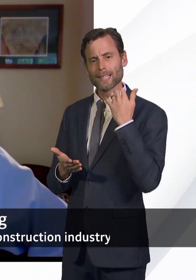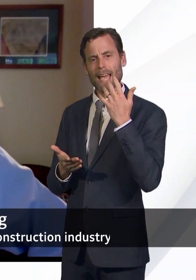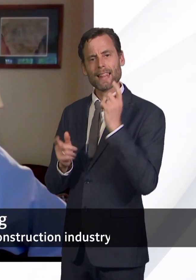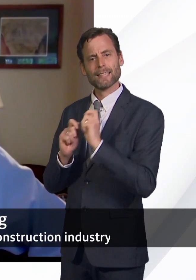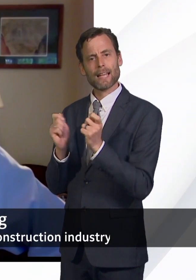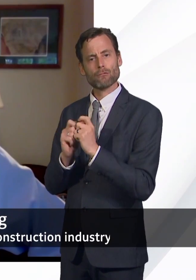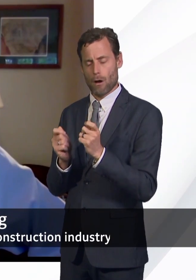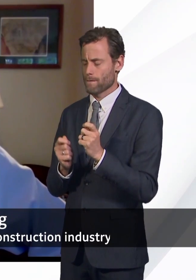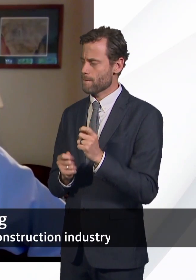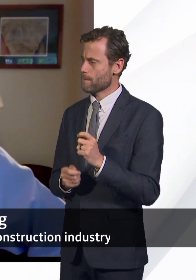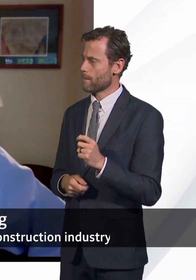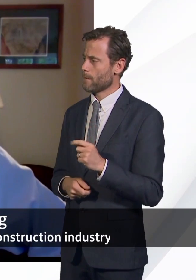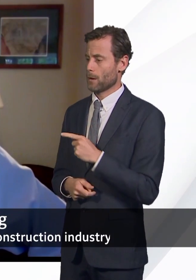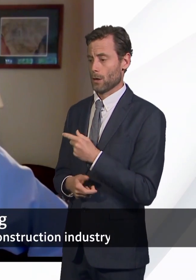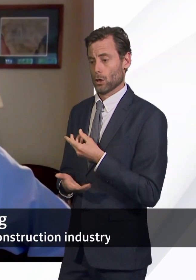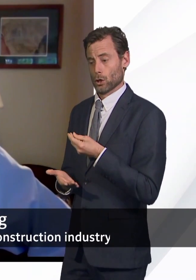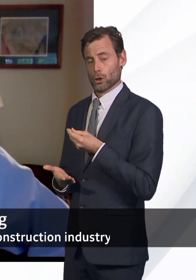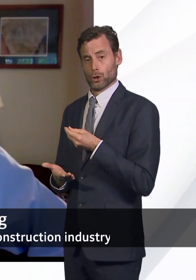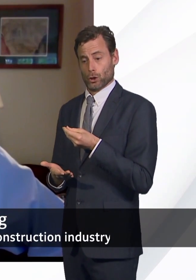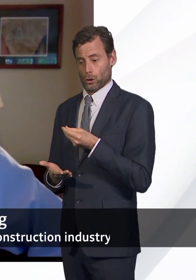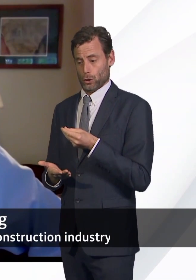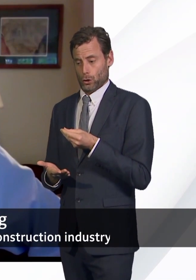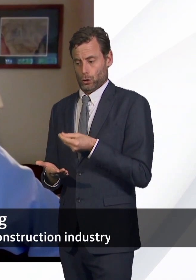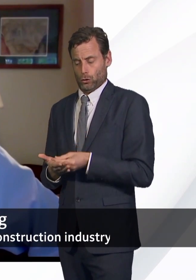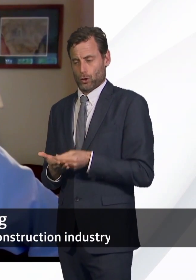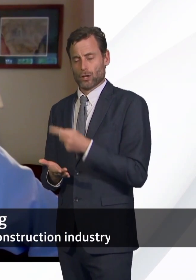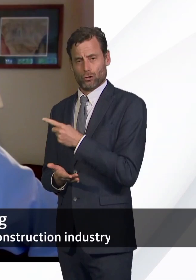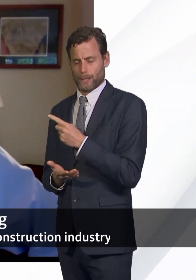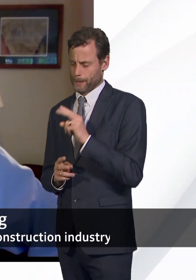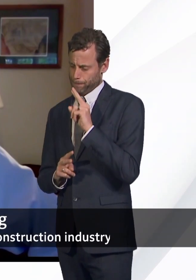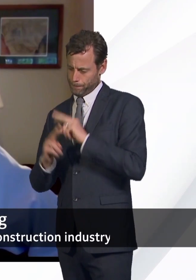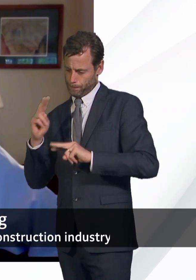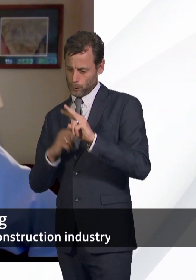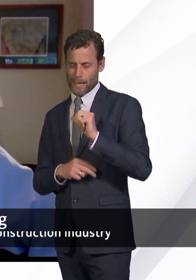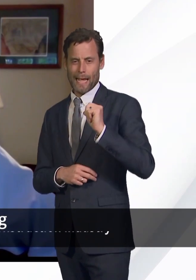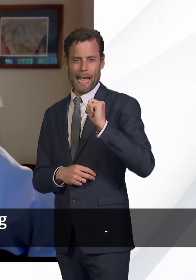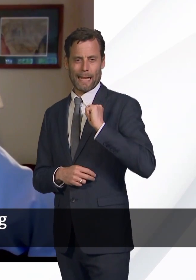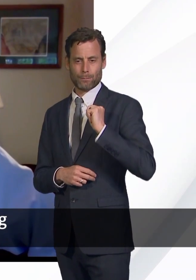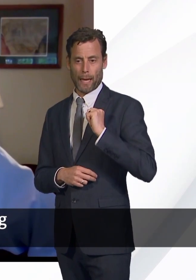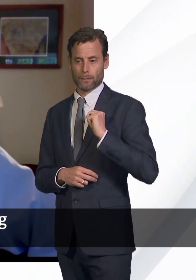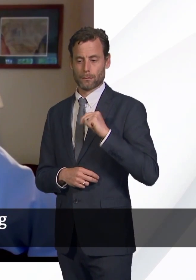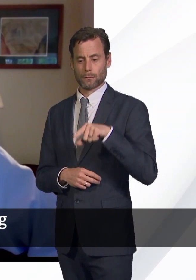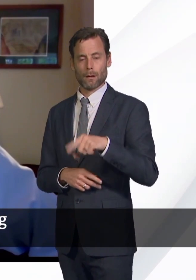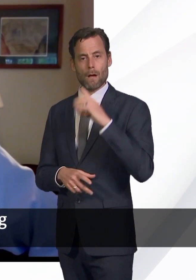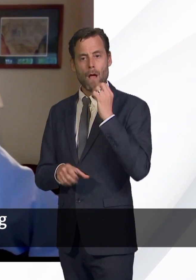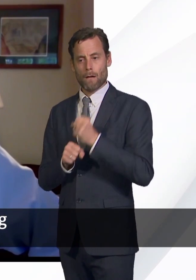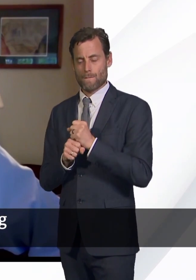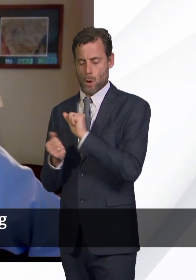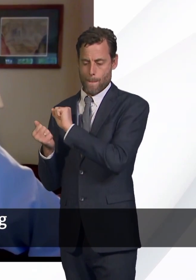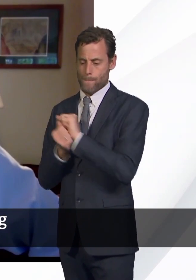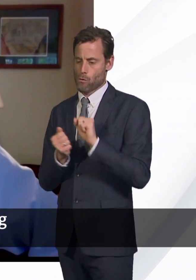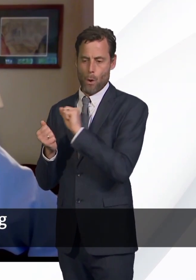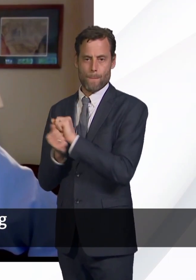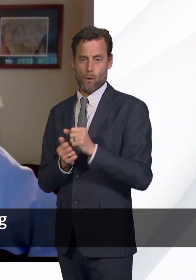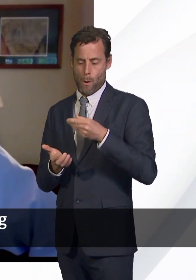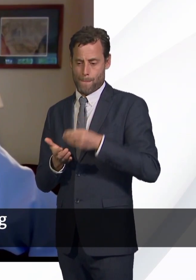on the assumption that coronavirus will increase the deficit to £337 billion this year. At this stage, has the government